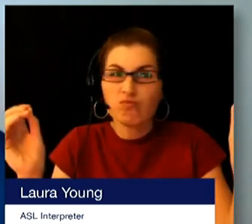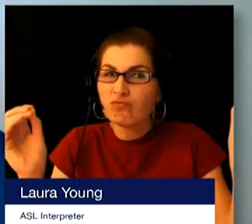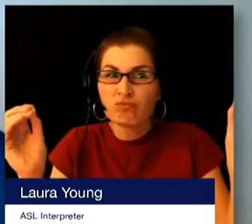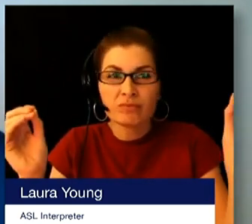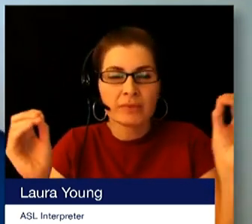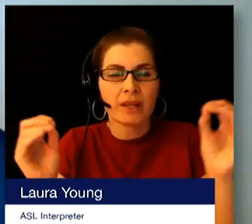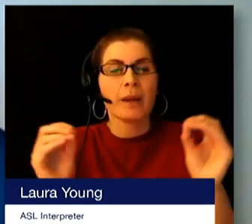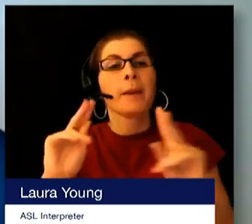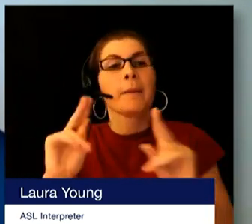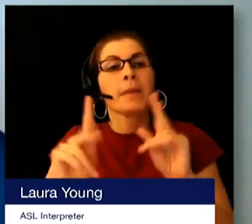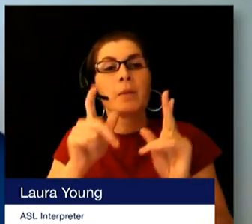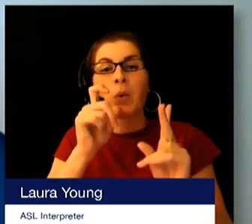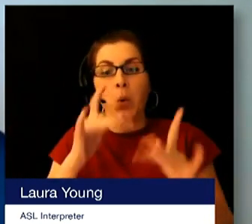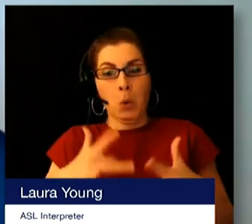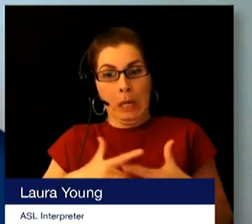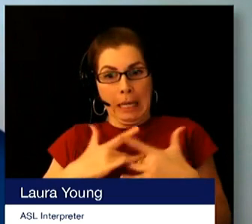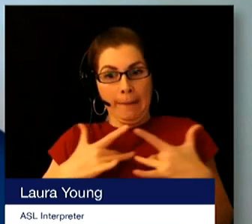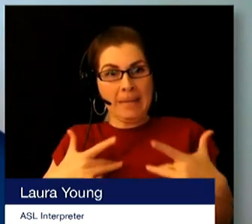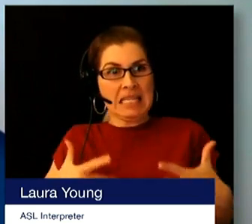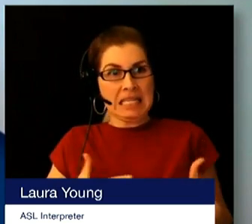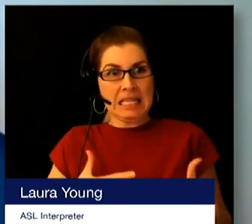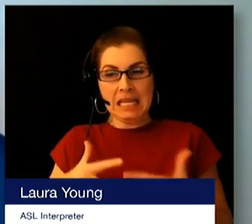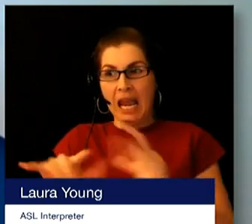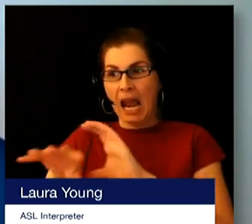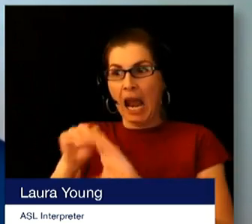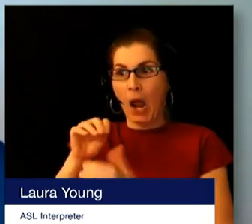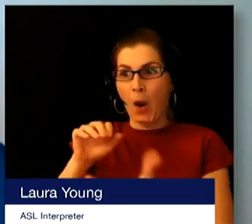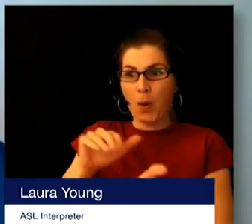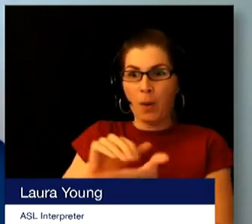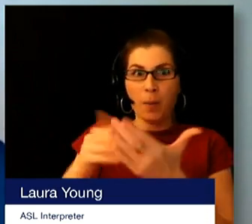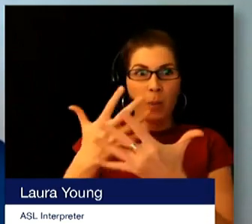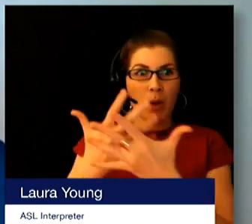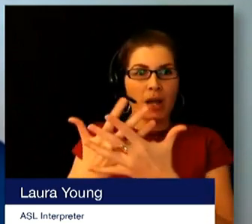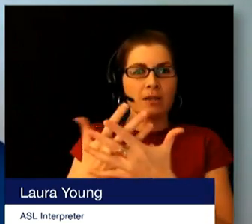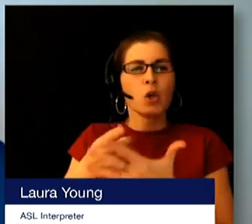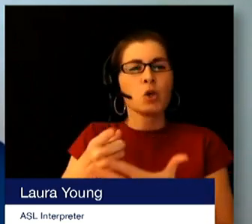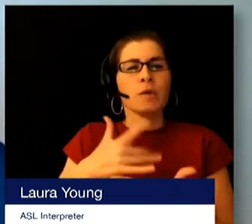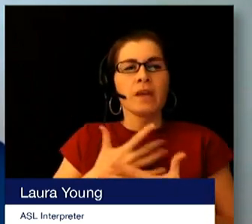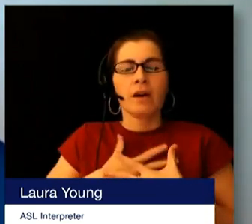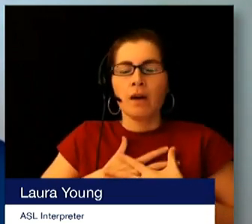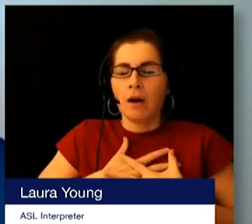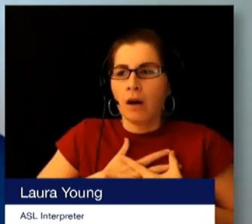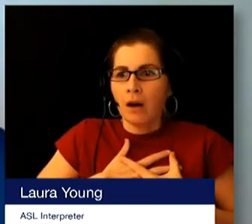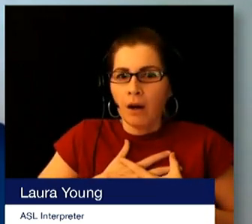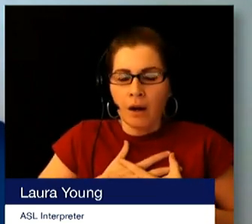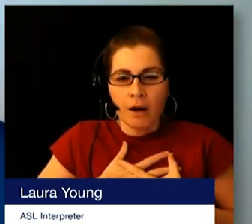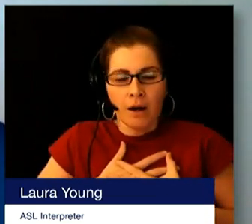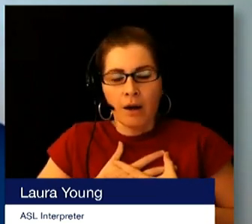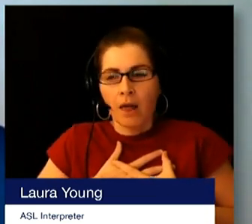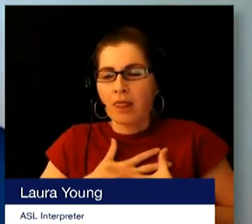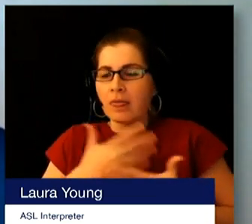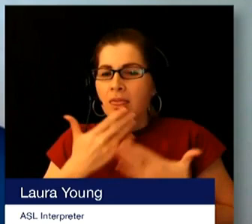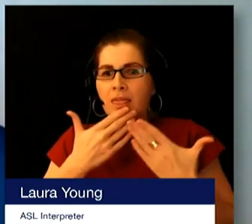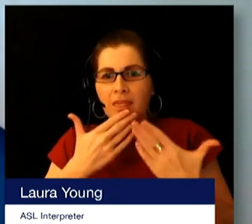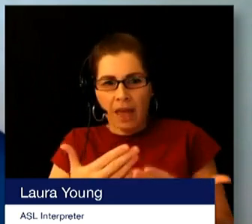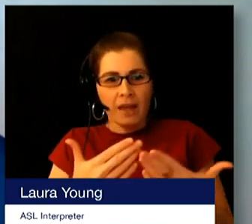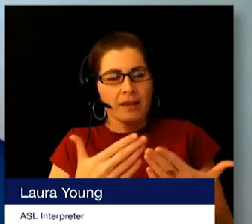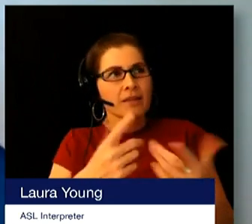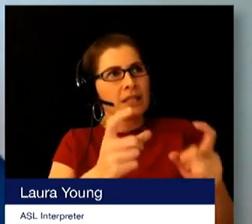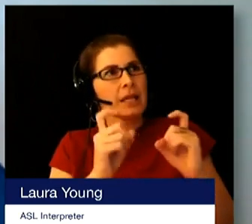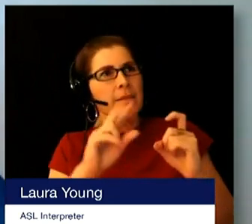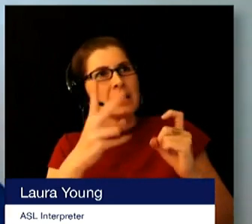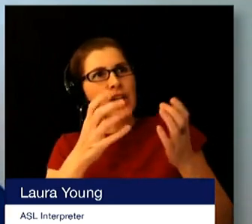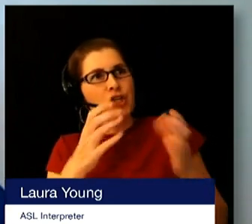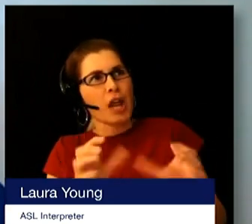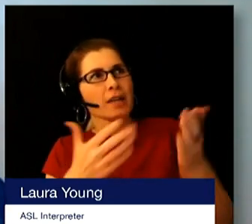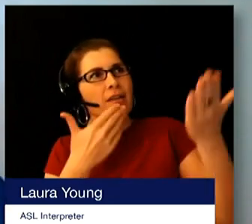clemency, there is a responsibility, a duty, an extreme gratitude for your freedom, for being given a second chance, for